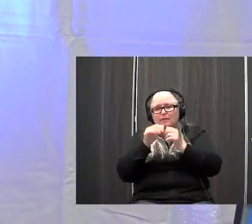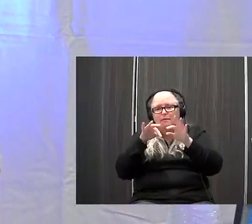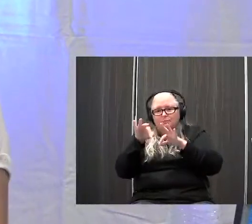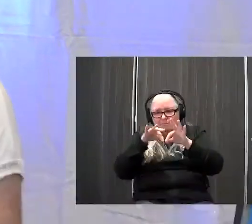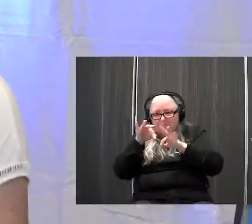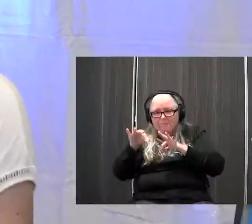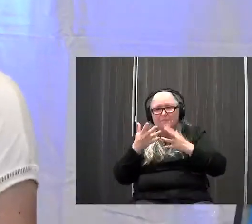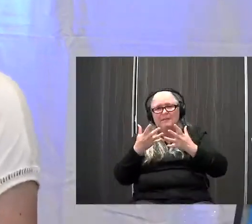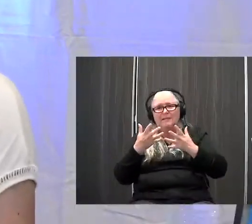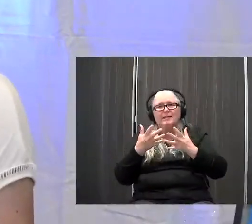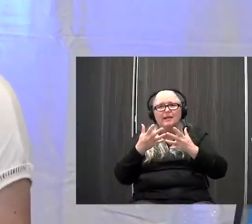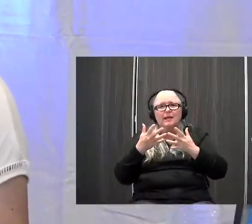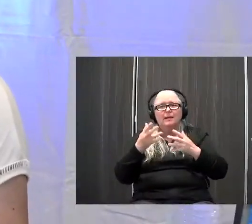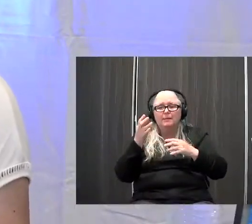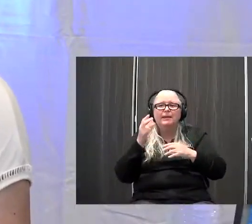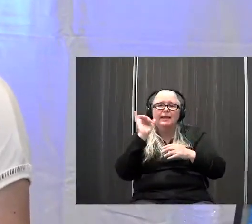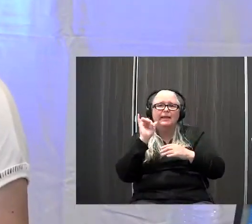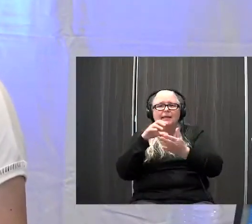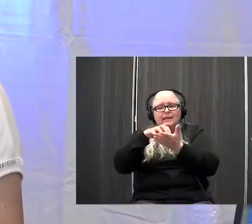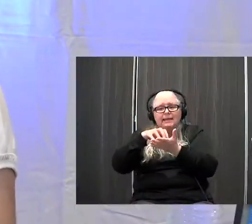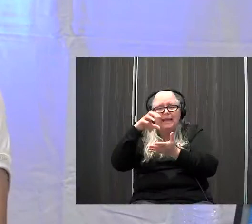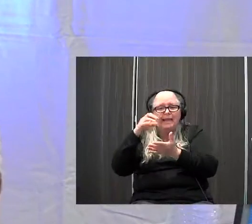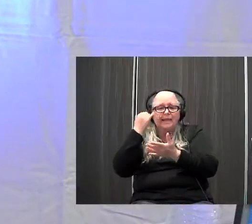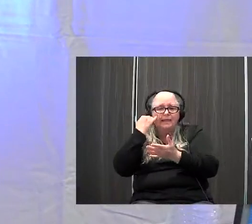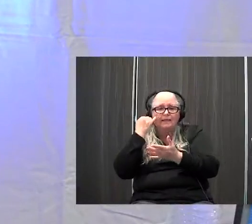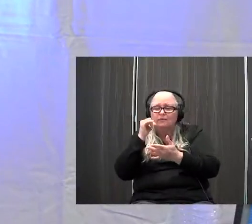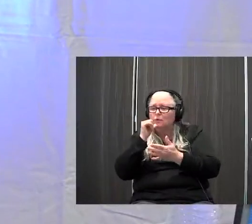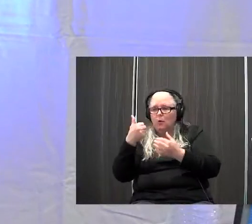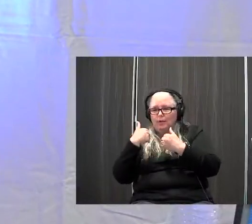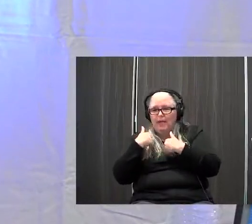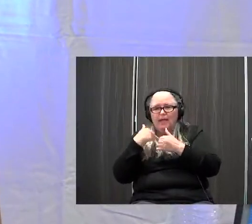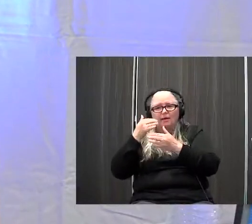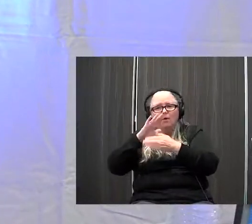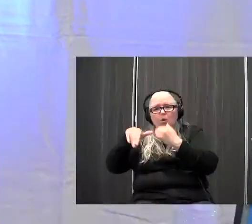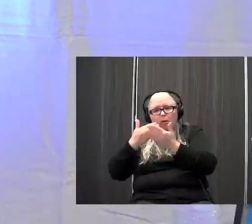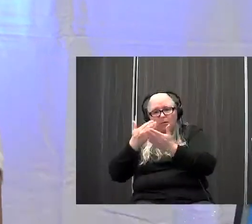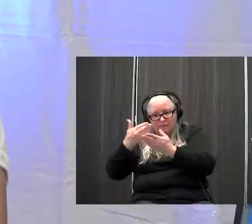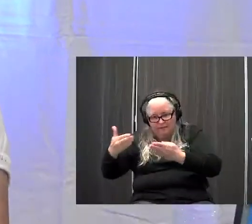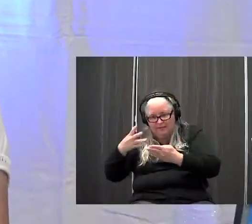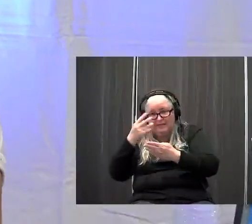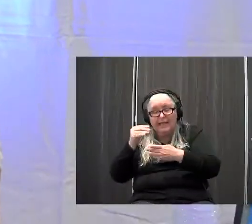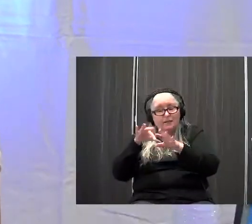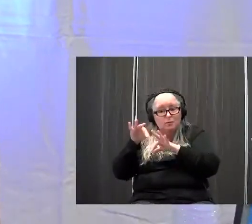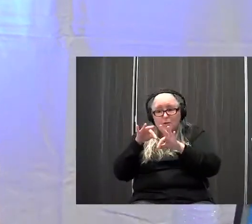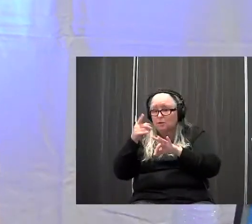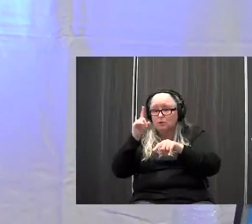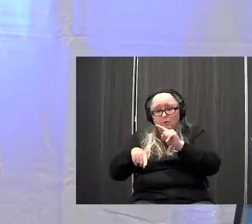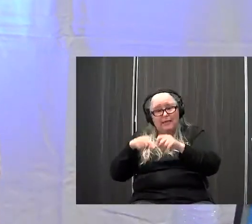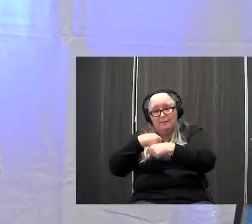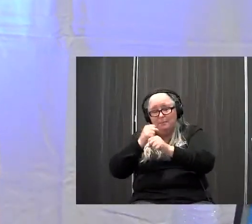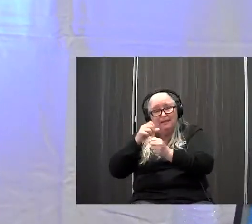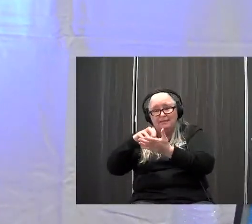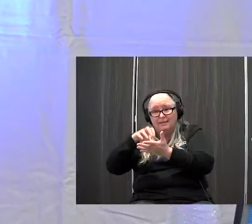both, and you aren't very consistent with how you put together the ingredients. And so what I was saying is that the majority of